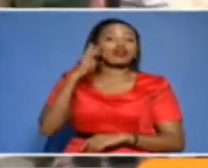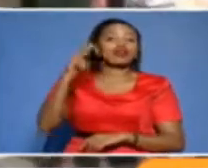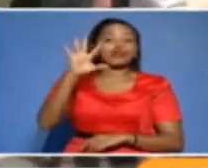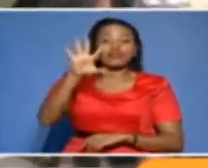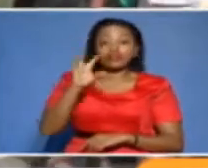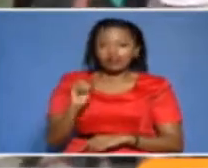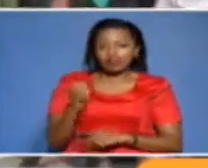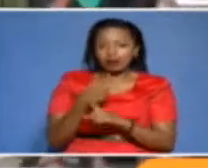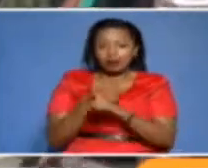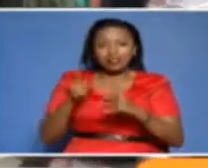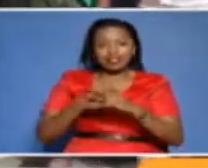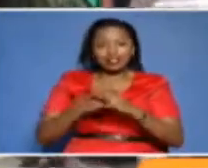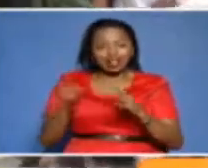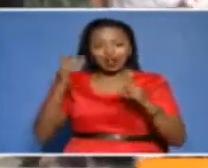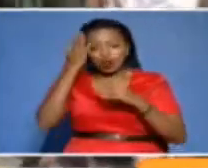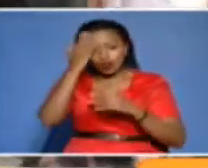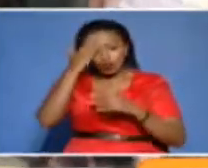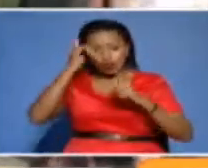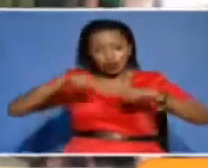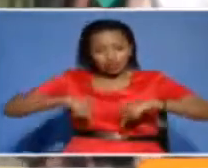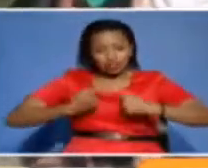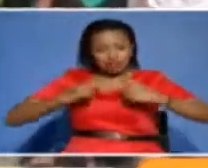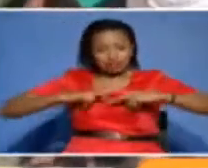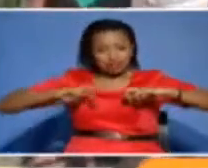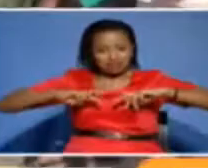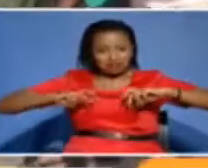of discovering yourself.